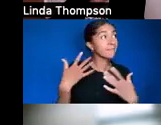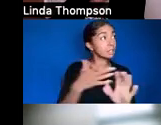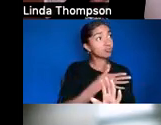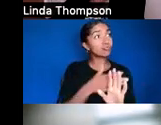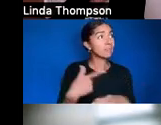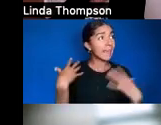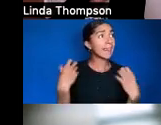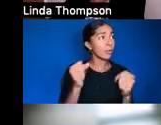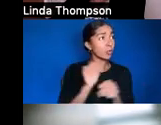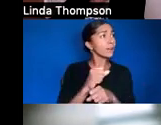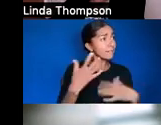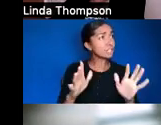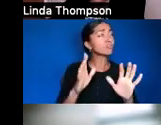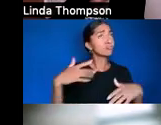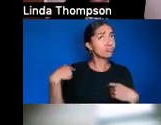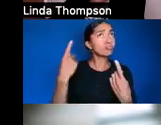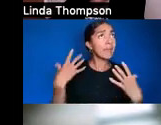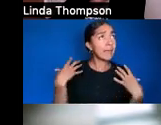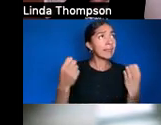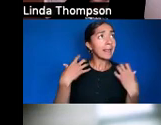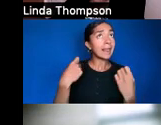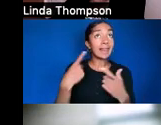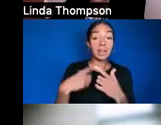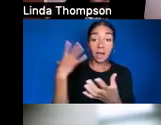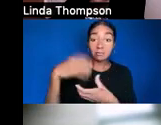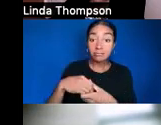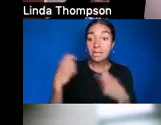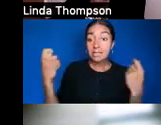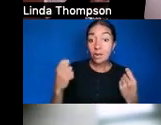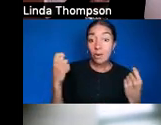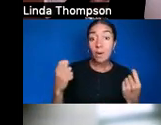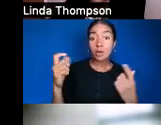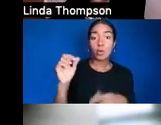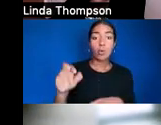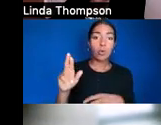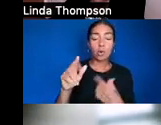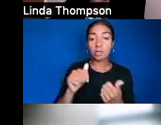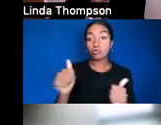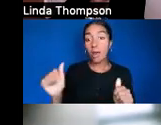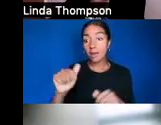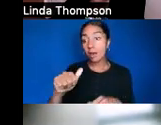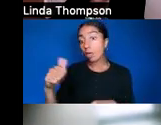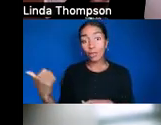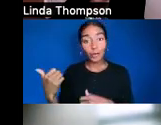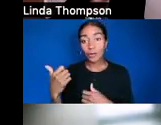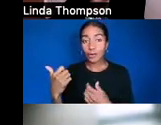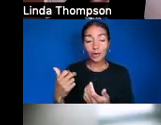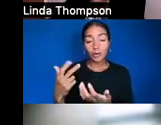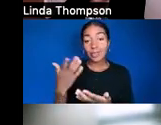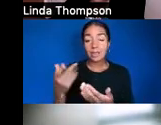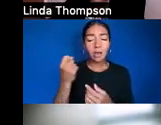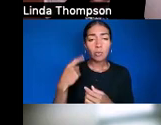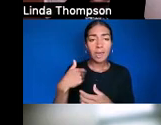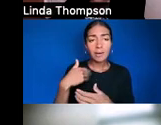And then when I go to ceremony or try something else, like we had a program we worked through for a